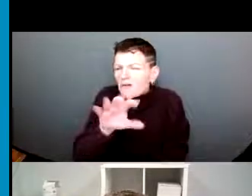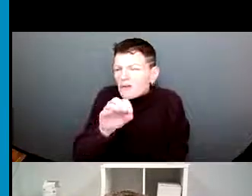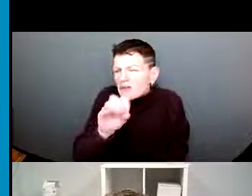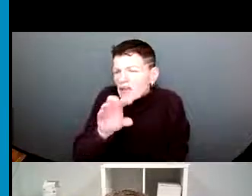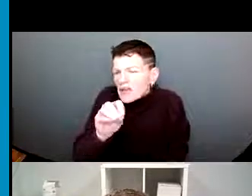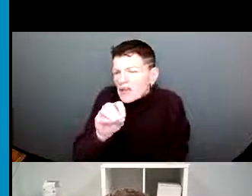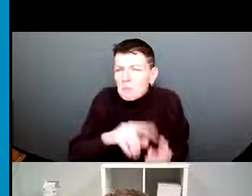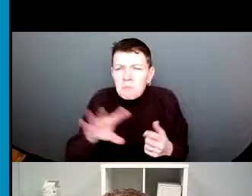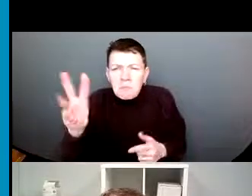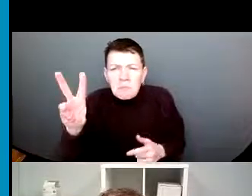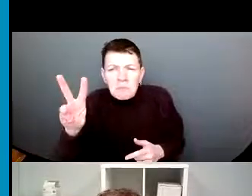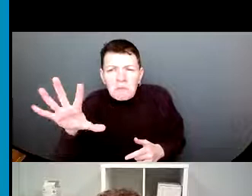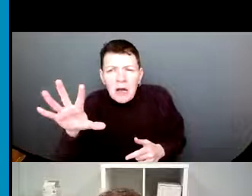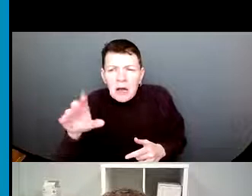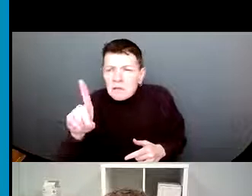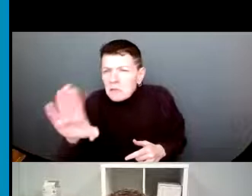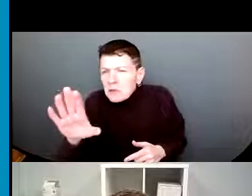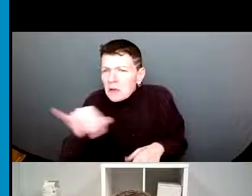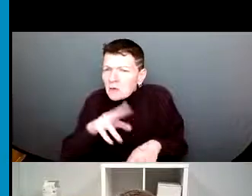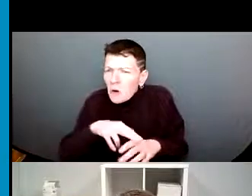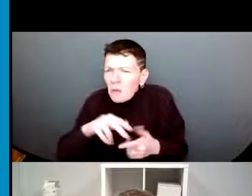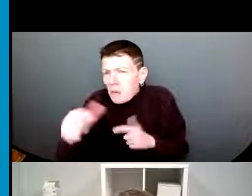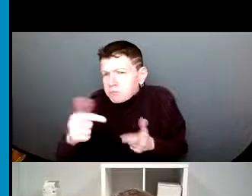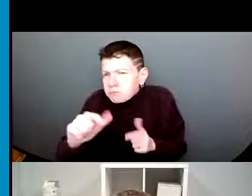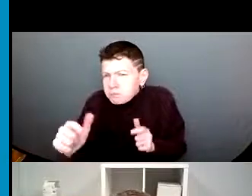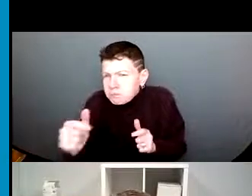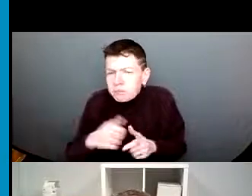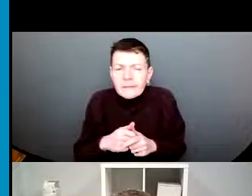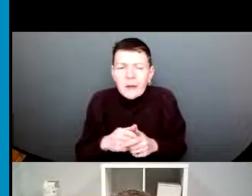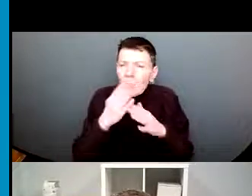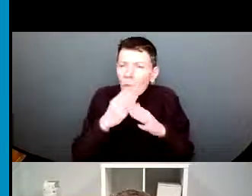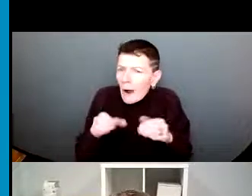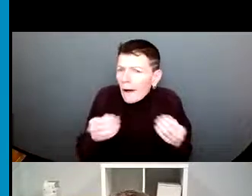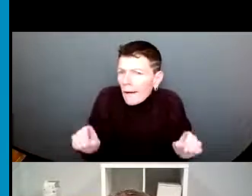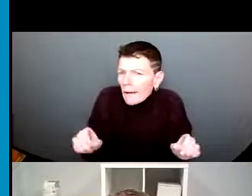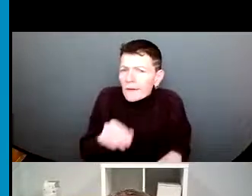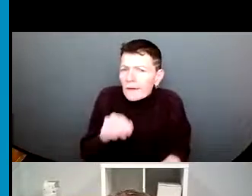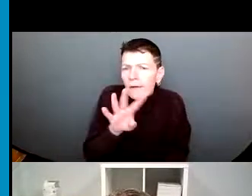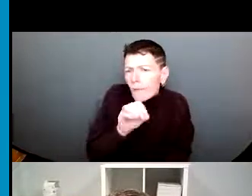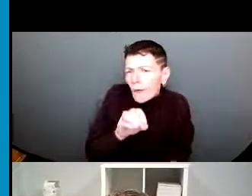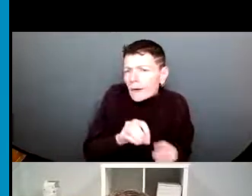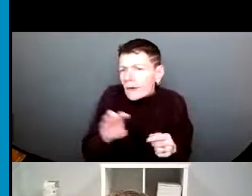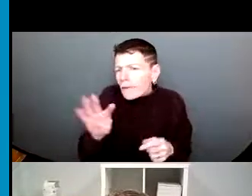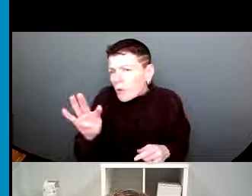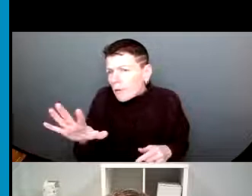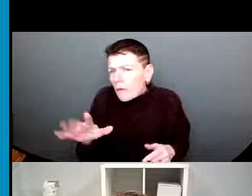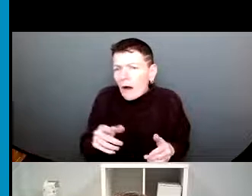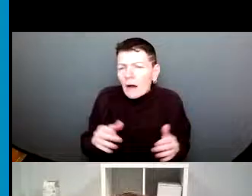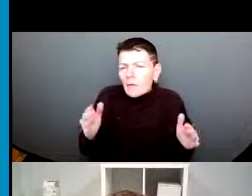normal conversation. A quiet office is 40, 45 dB. And, it gets quieter to almost no